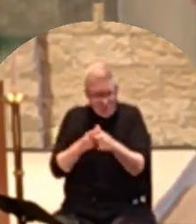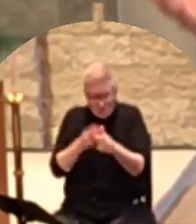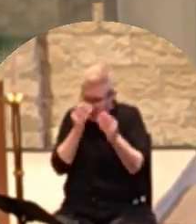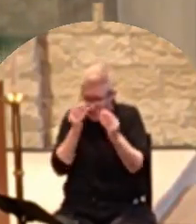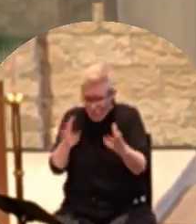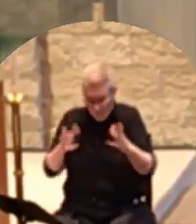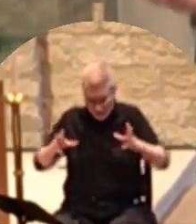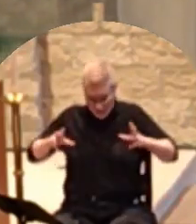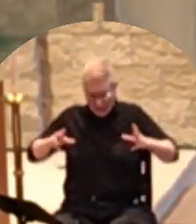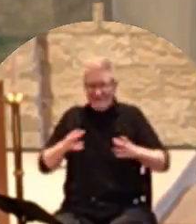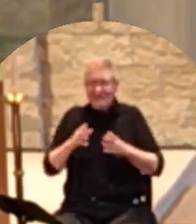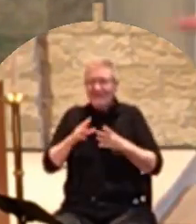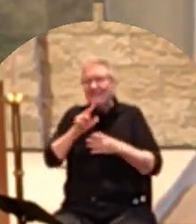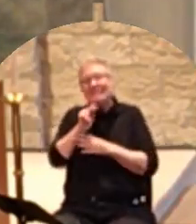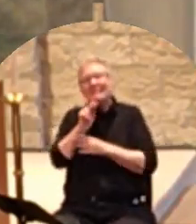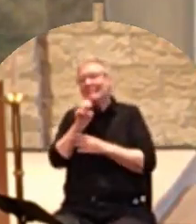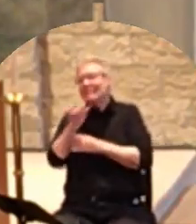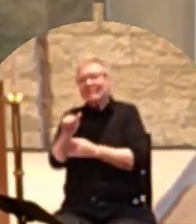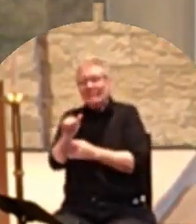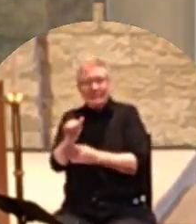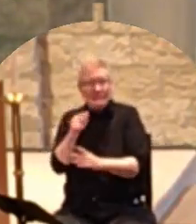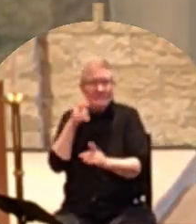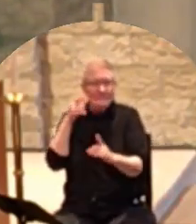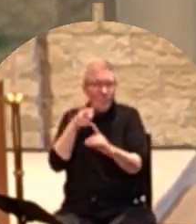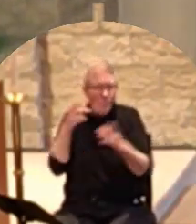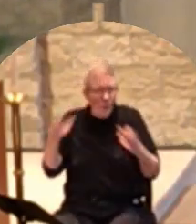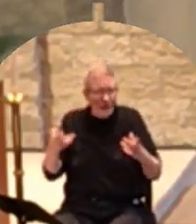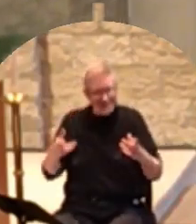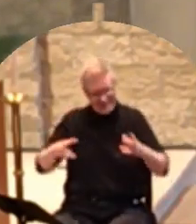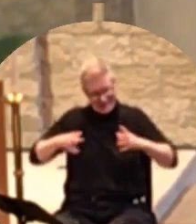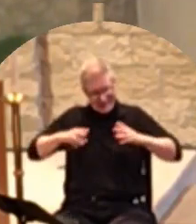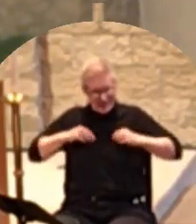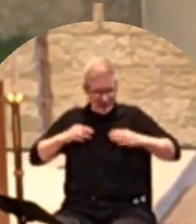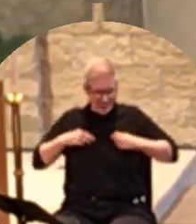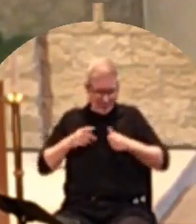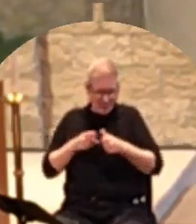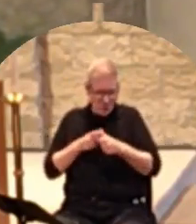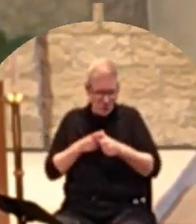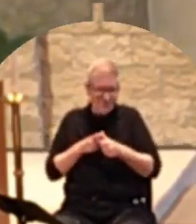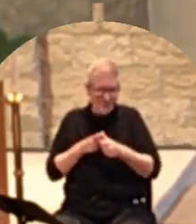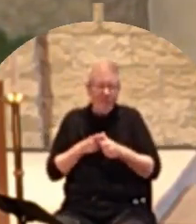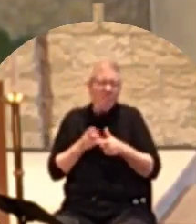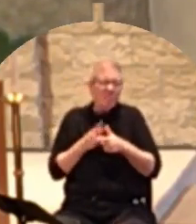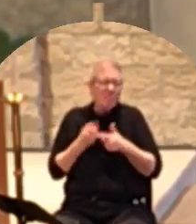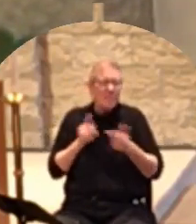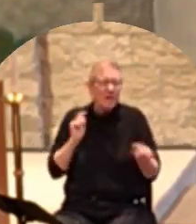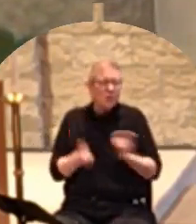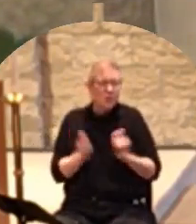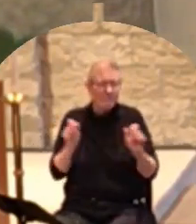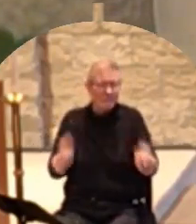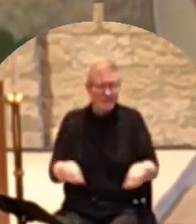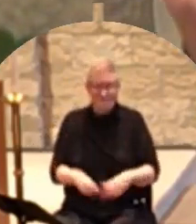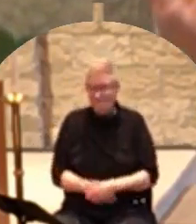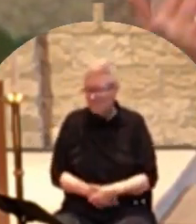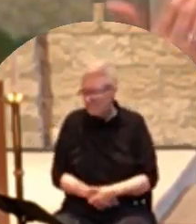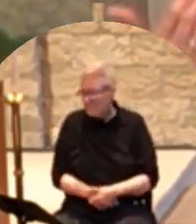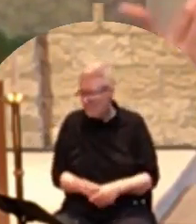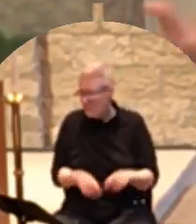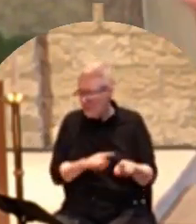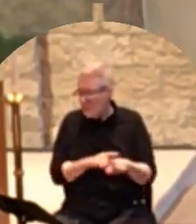The acceptance of what is the key. Also, yet I'm a human, Reverend Pat, I'm